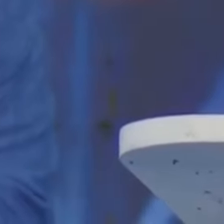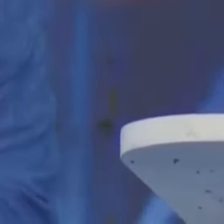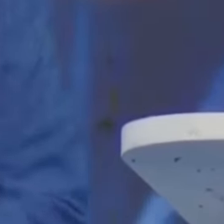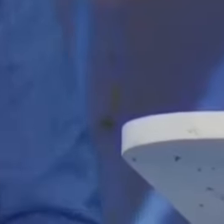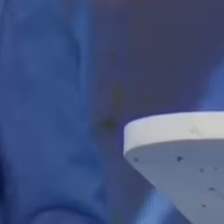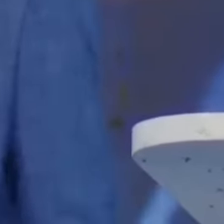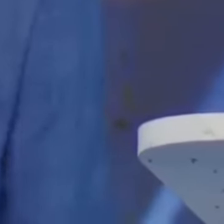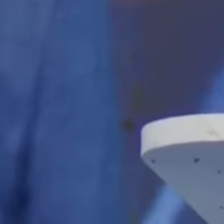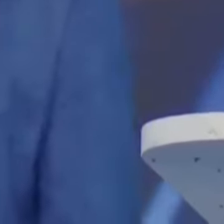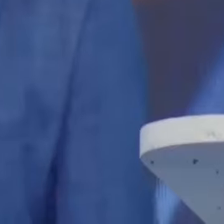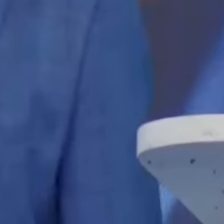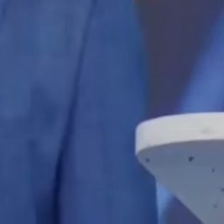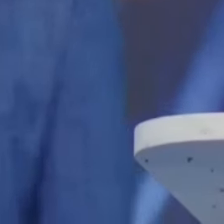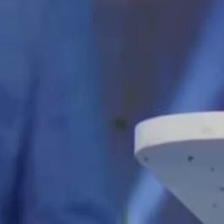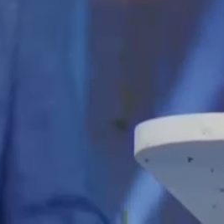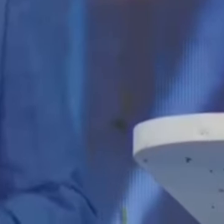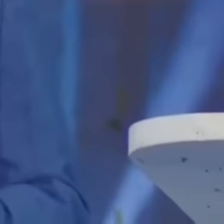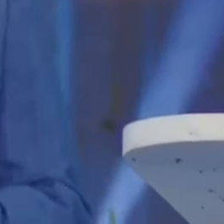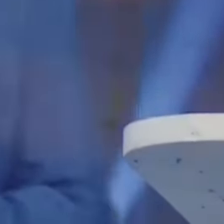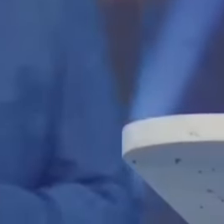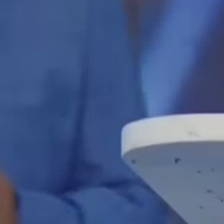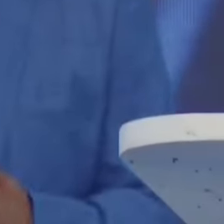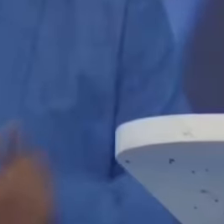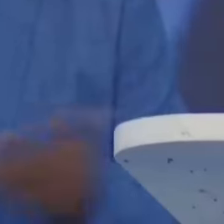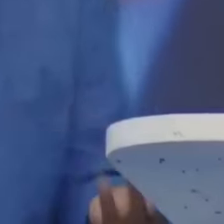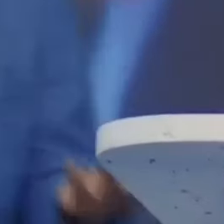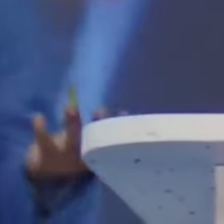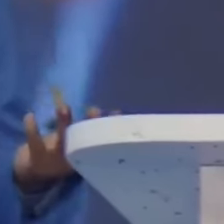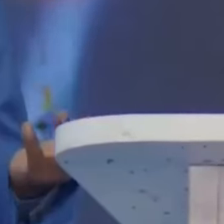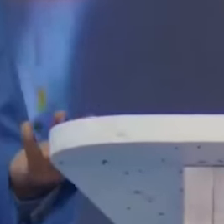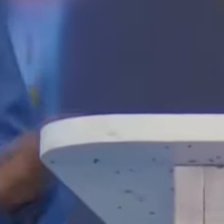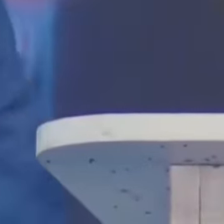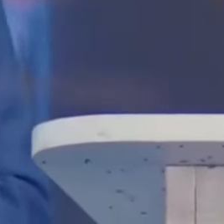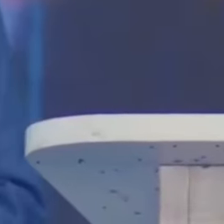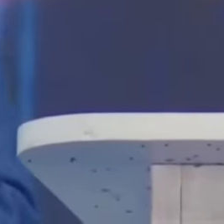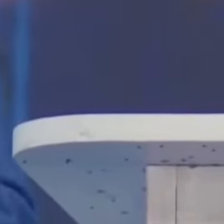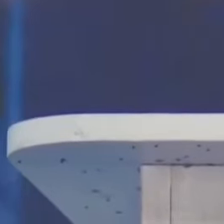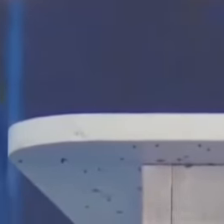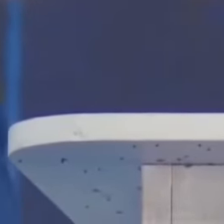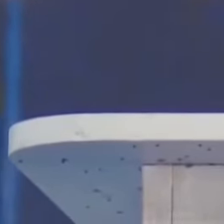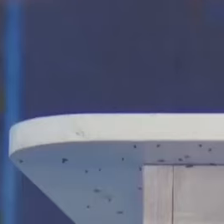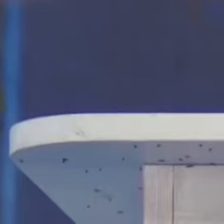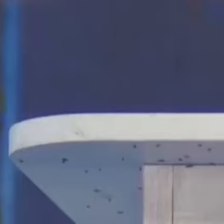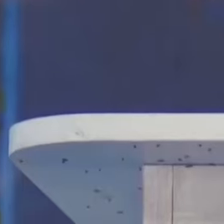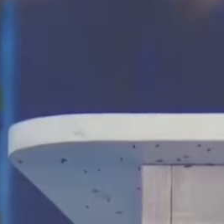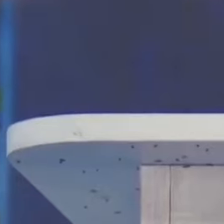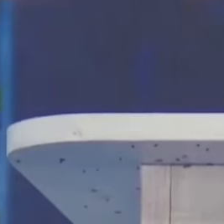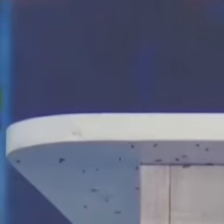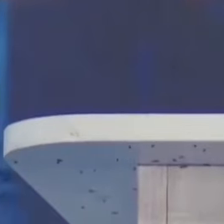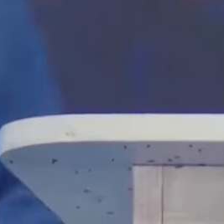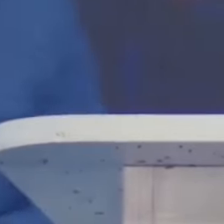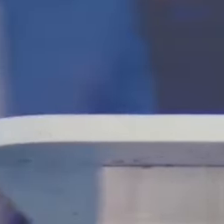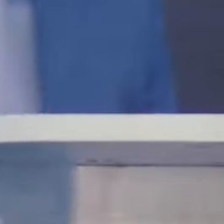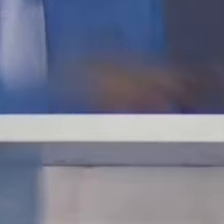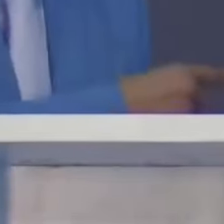and confirm in your life now, who has delivered us from the power of darkness and